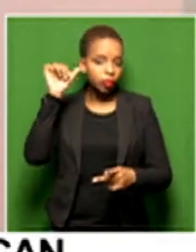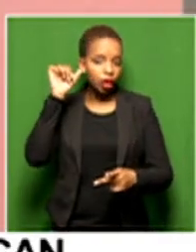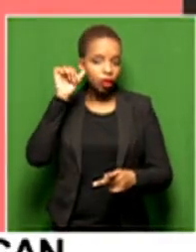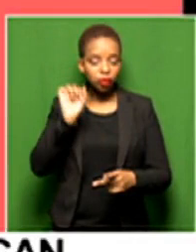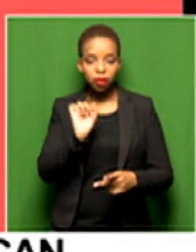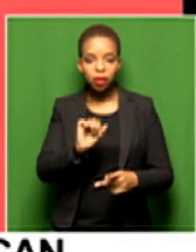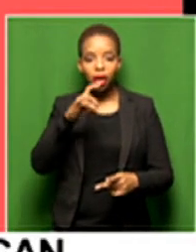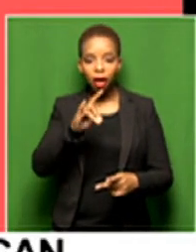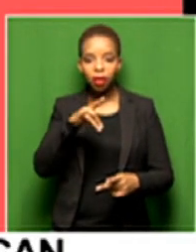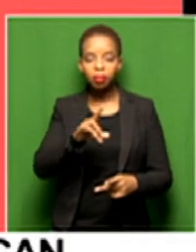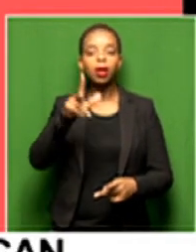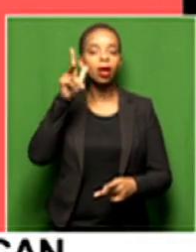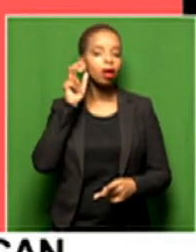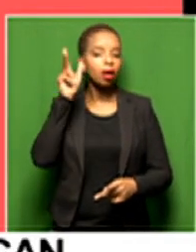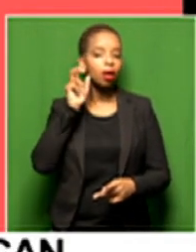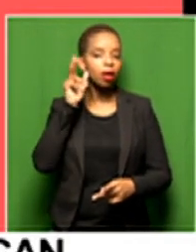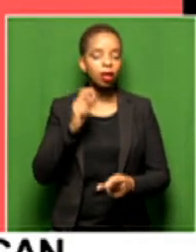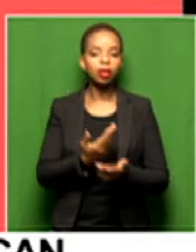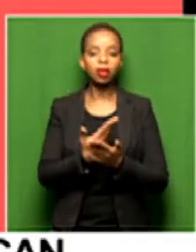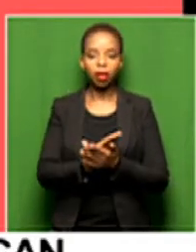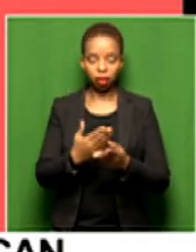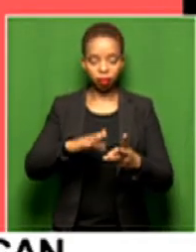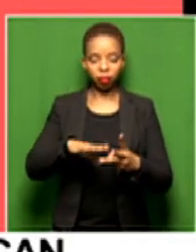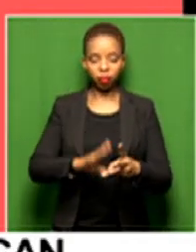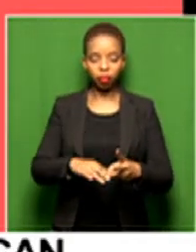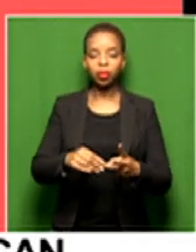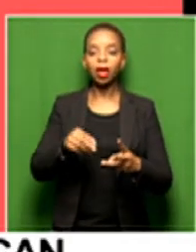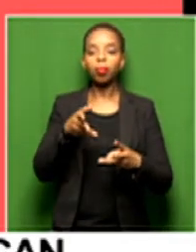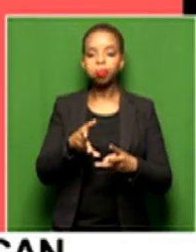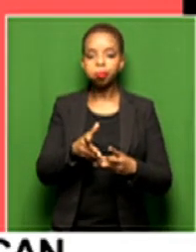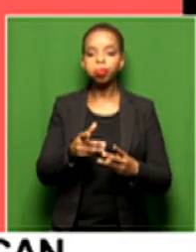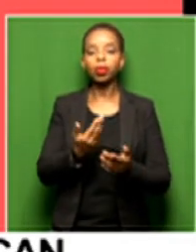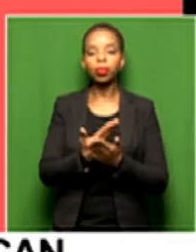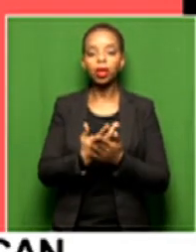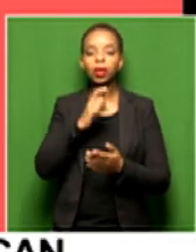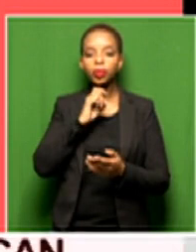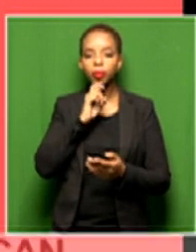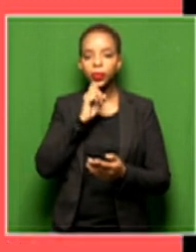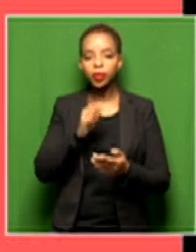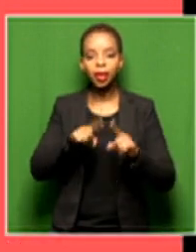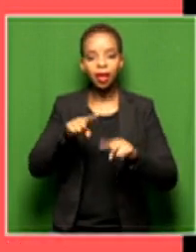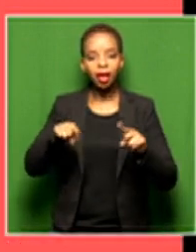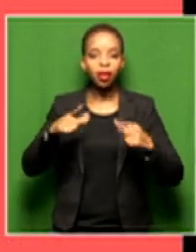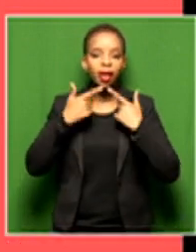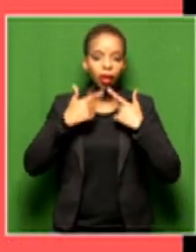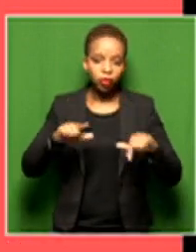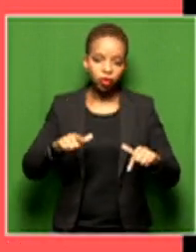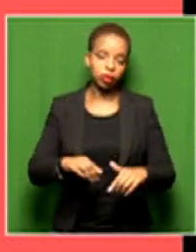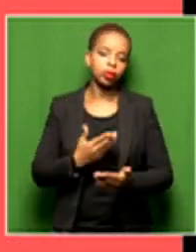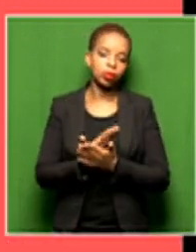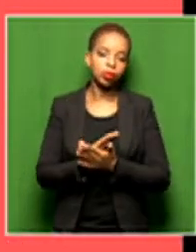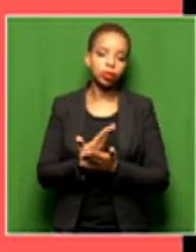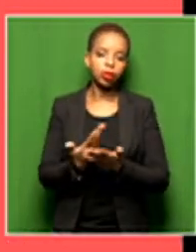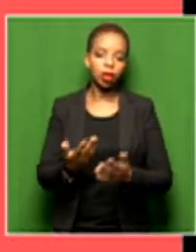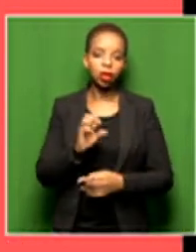makes. And once you select the language in the app, then you're able to use the same set of cards to hear it in different languages.